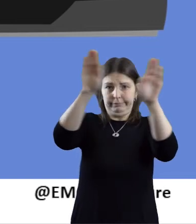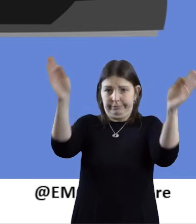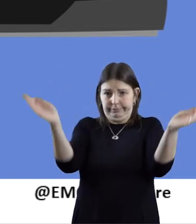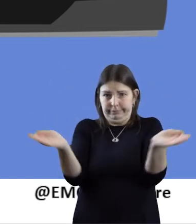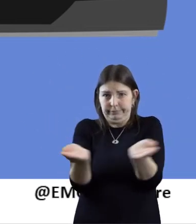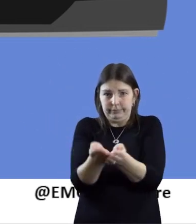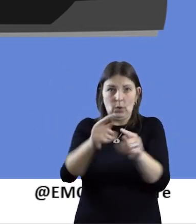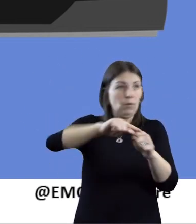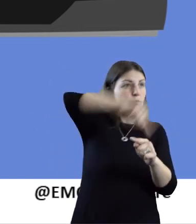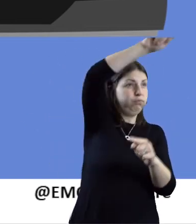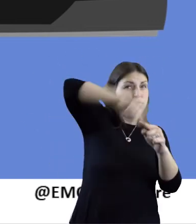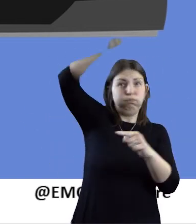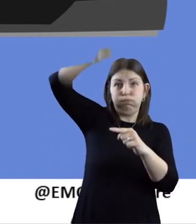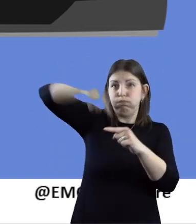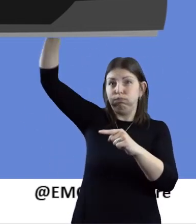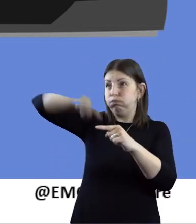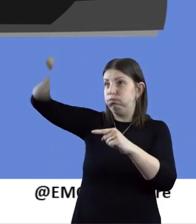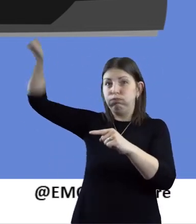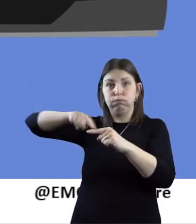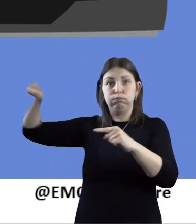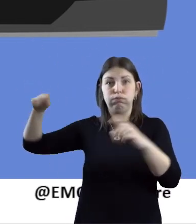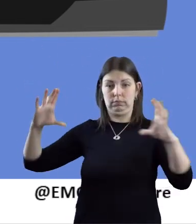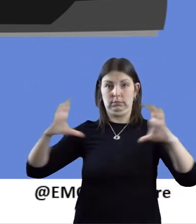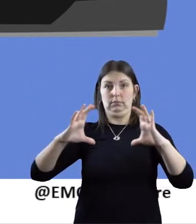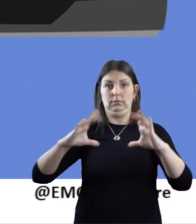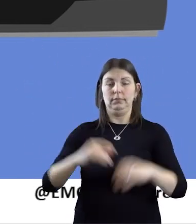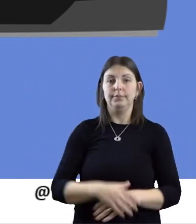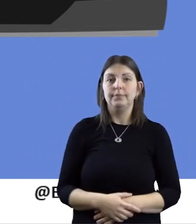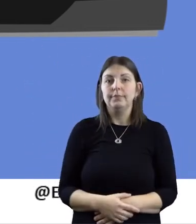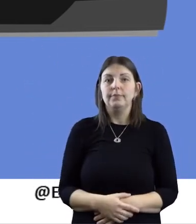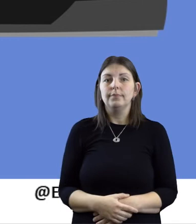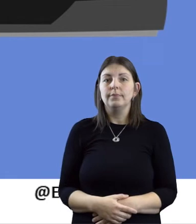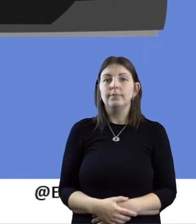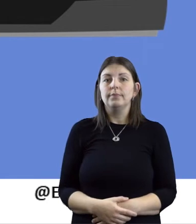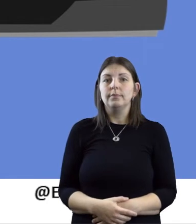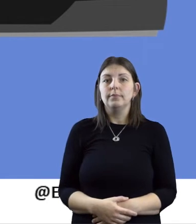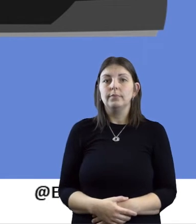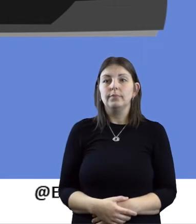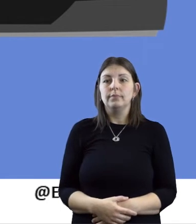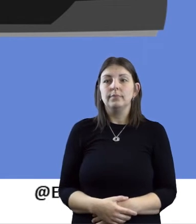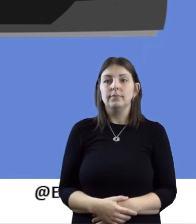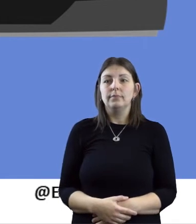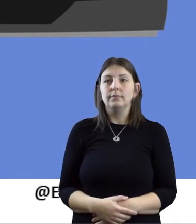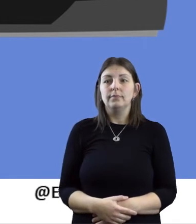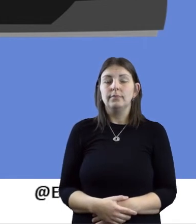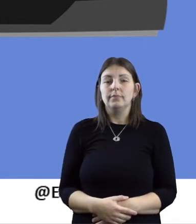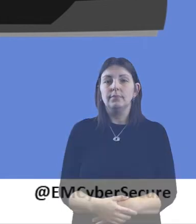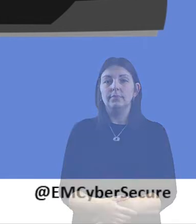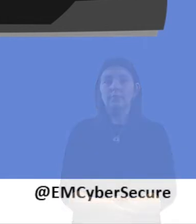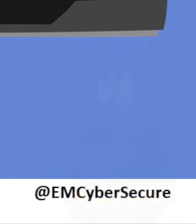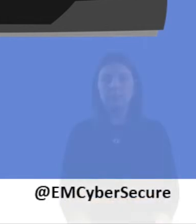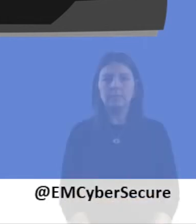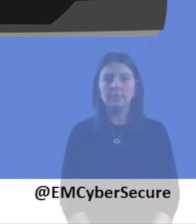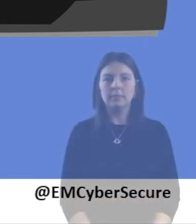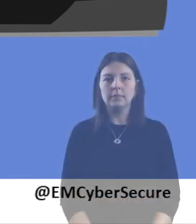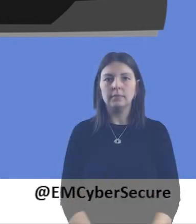account. These include blocking inappropriate content. Check with your internet service provider on how to access this.